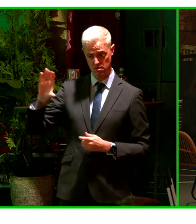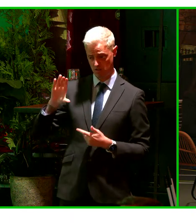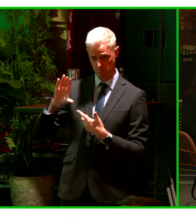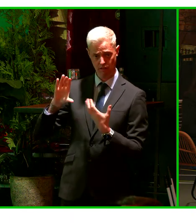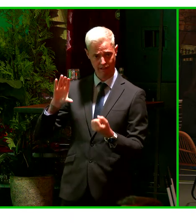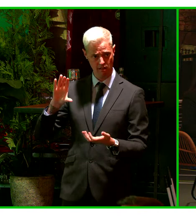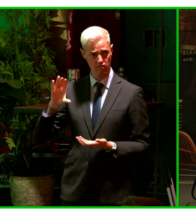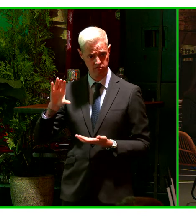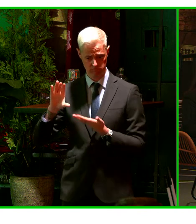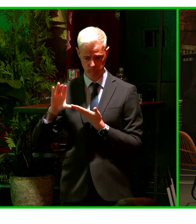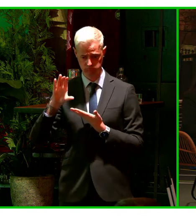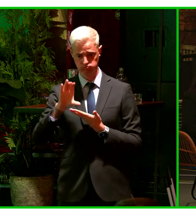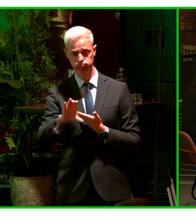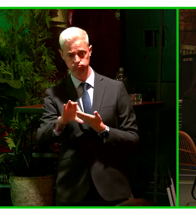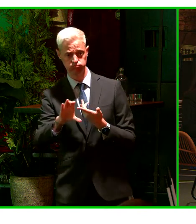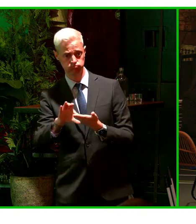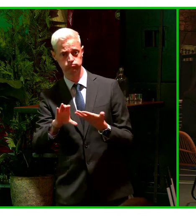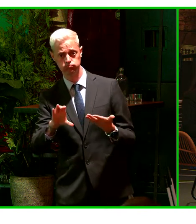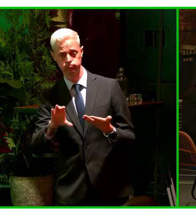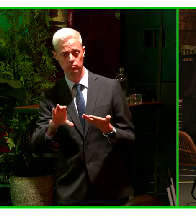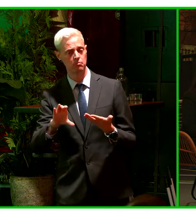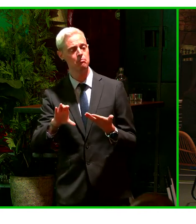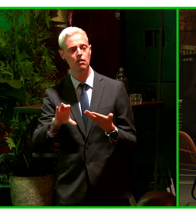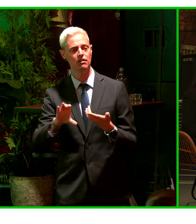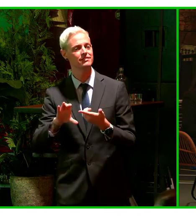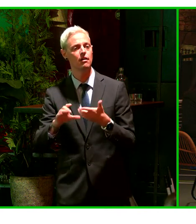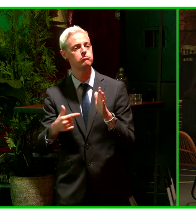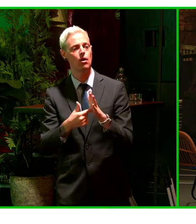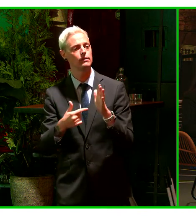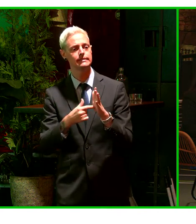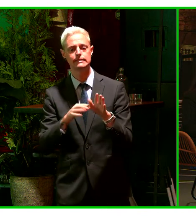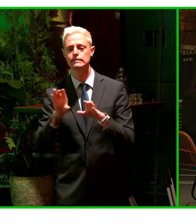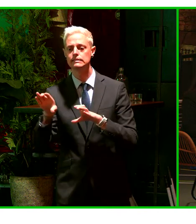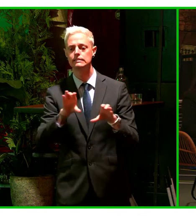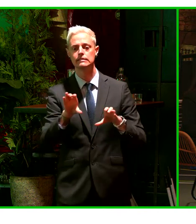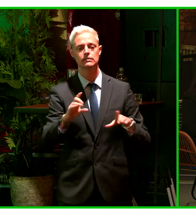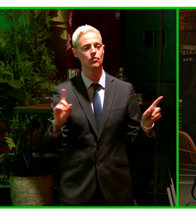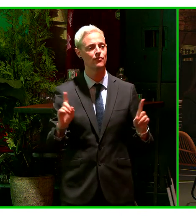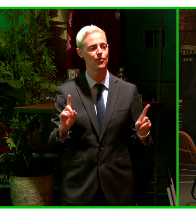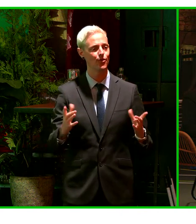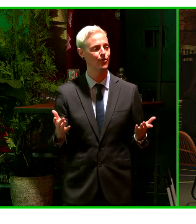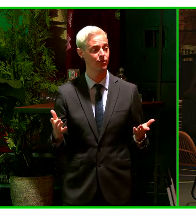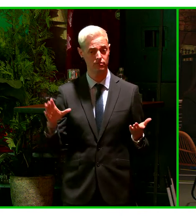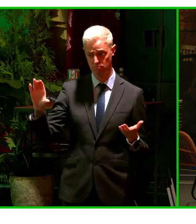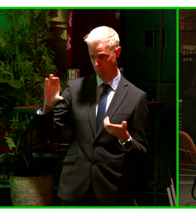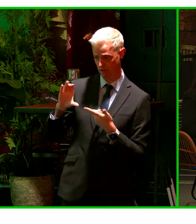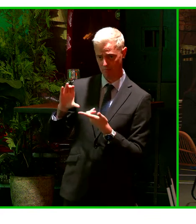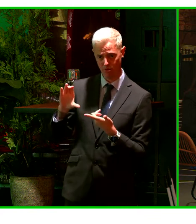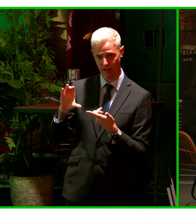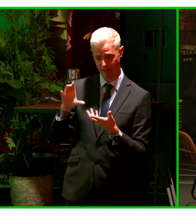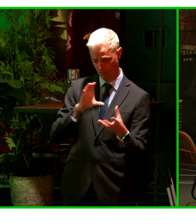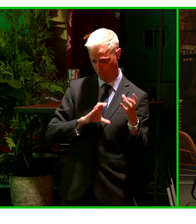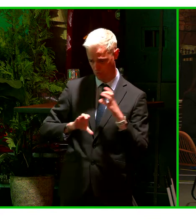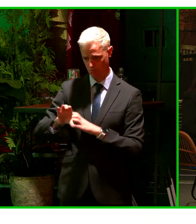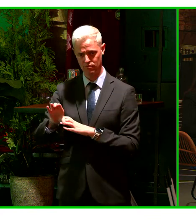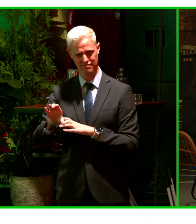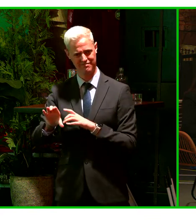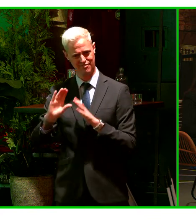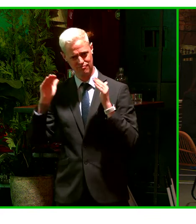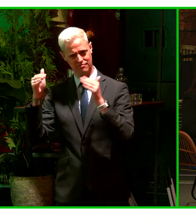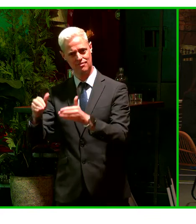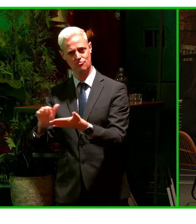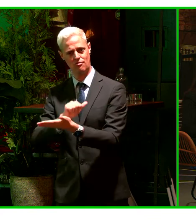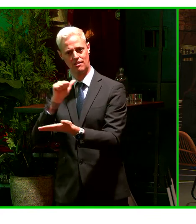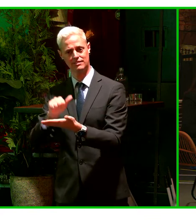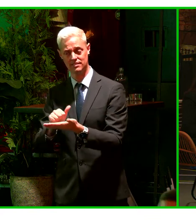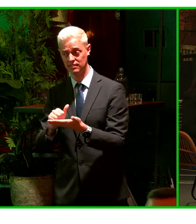But again, the LOAs have got other priorities. Obviously, COVID, we're out the back of that. There's lots of things going on. So are we the